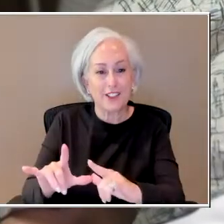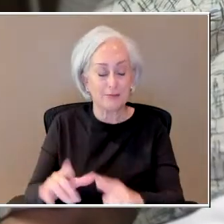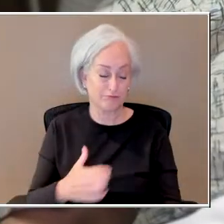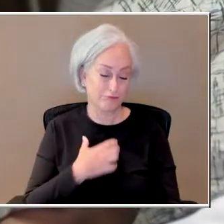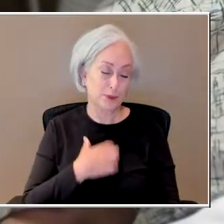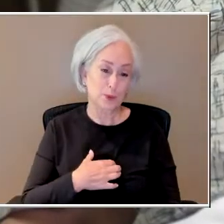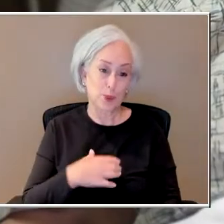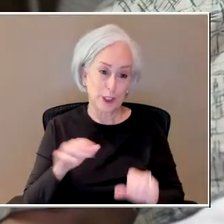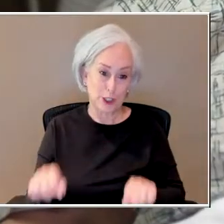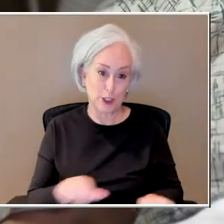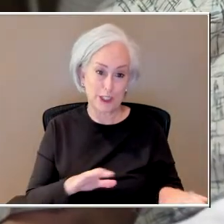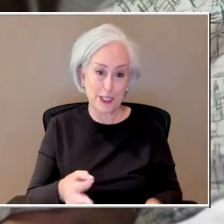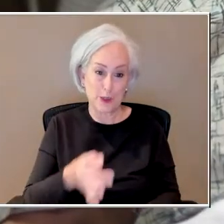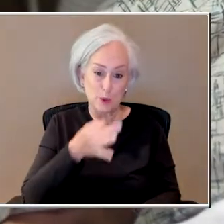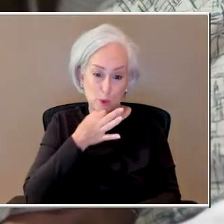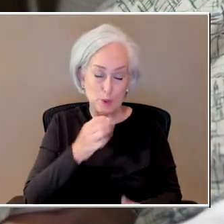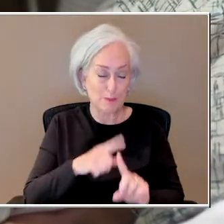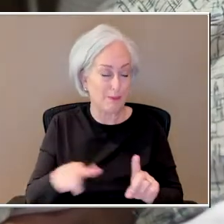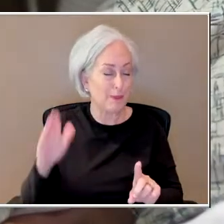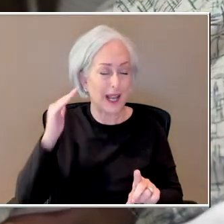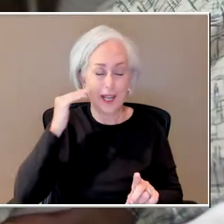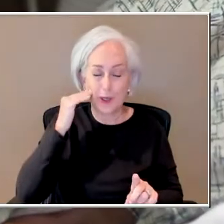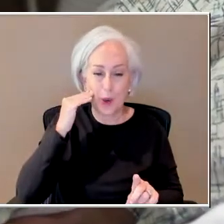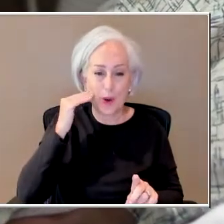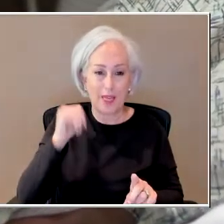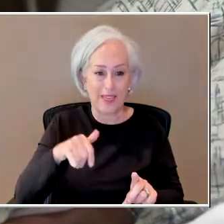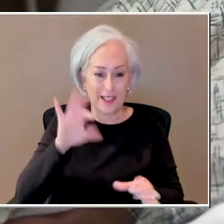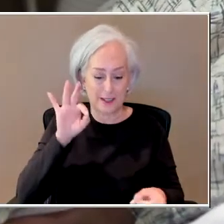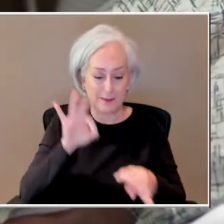that this was the perfect time.